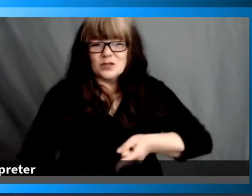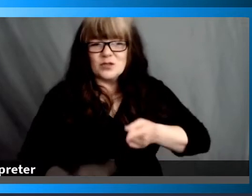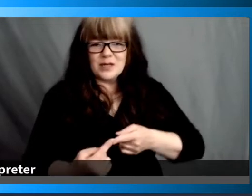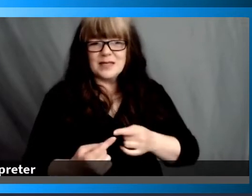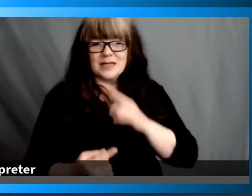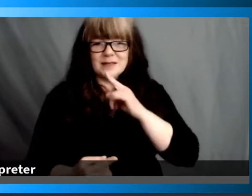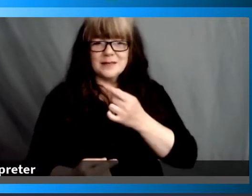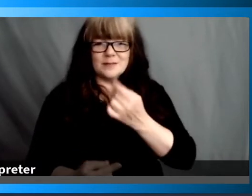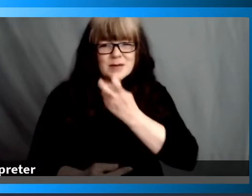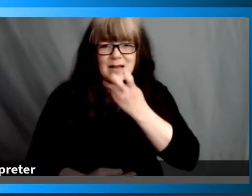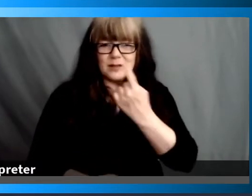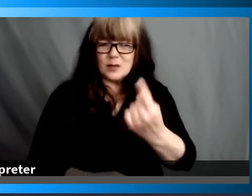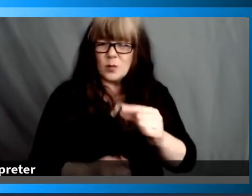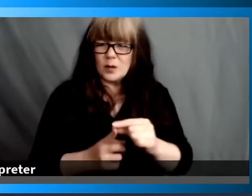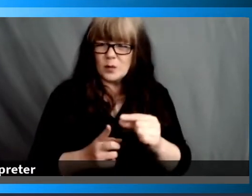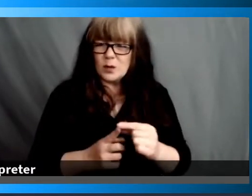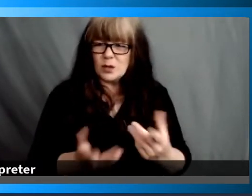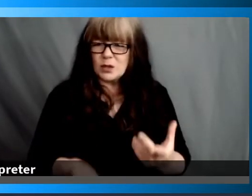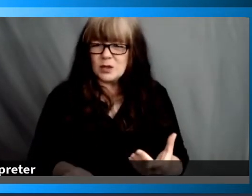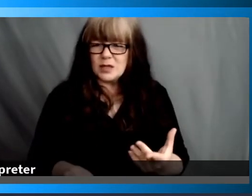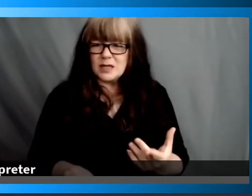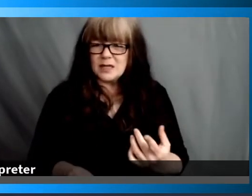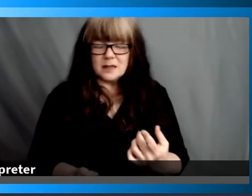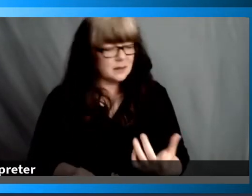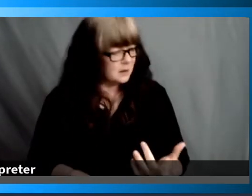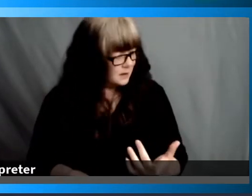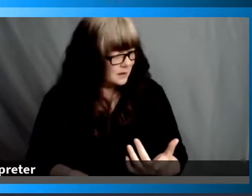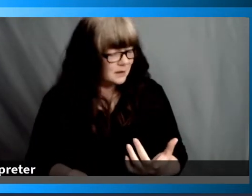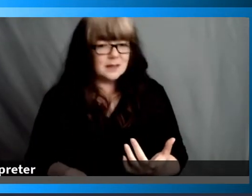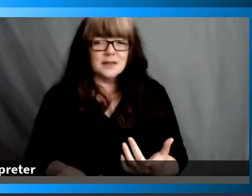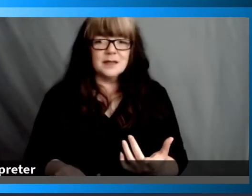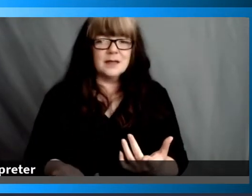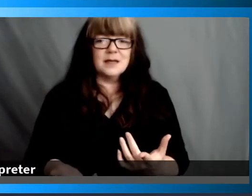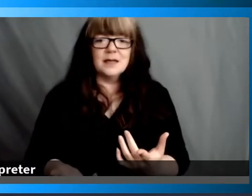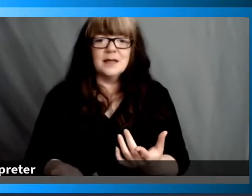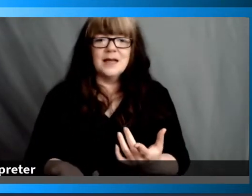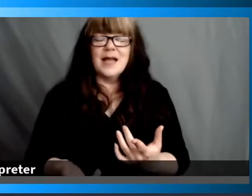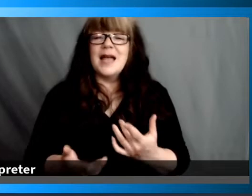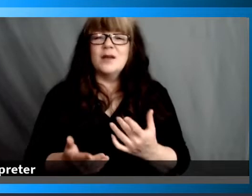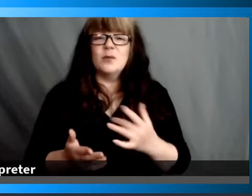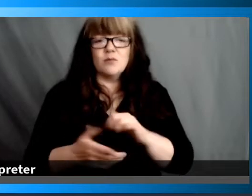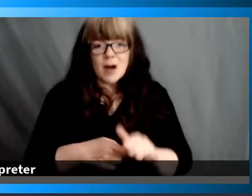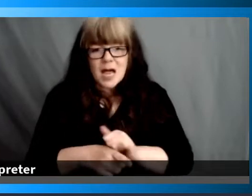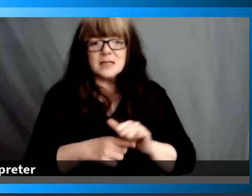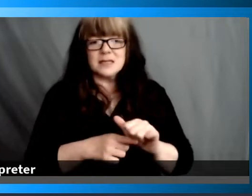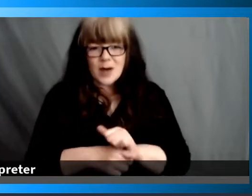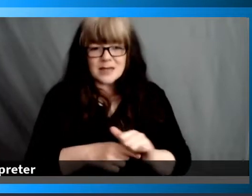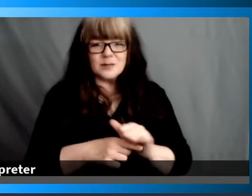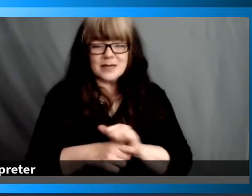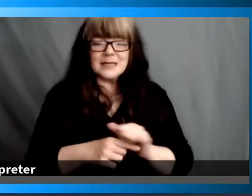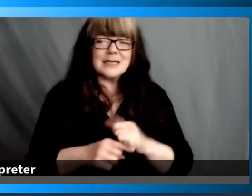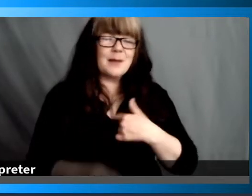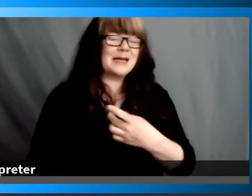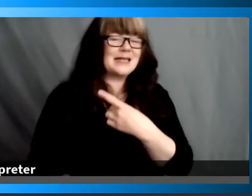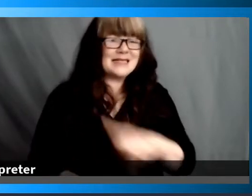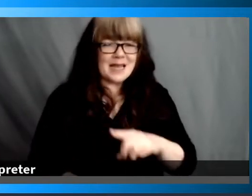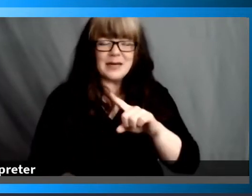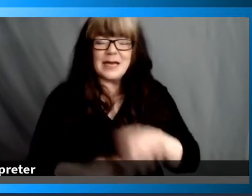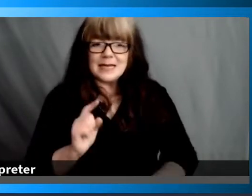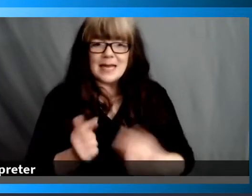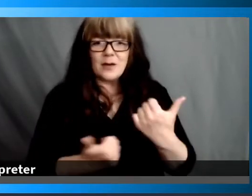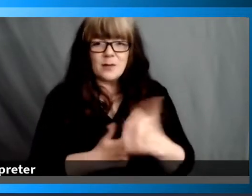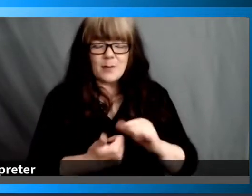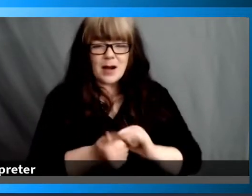one word. What was it? Oh my gosh. And then you just, we kept running it a million times. Like, damn it, I can't get that word. Can't get that word. I